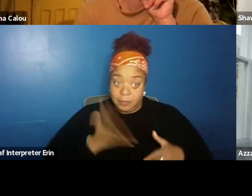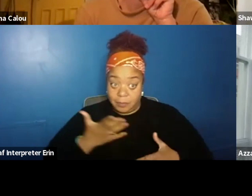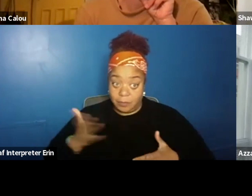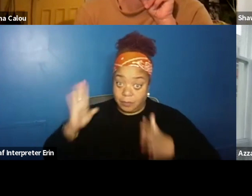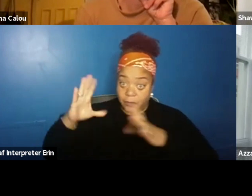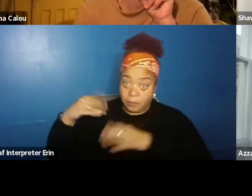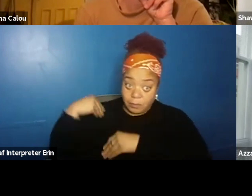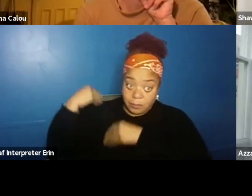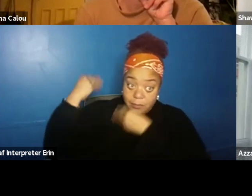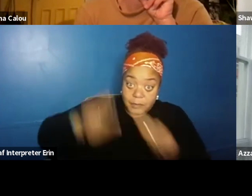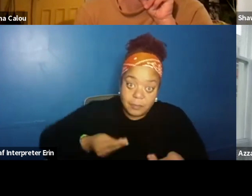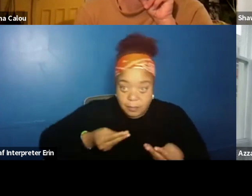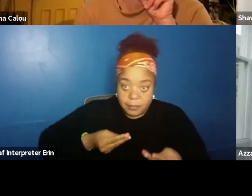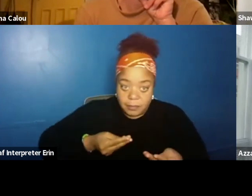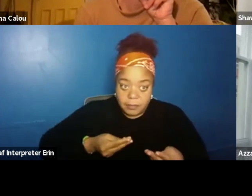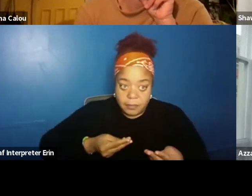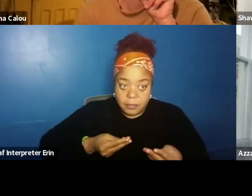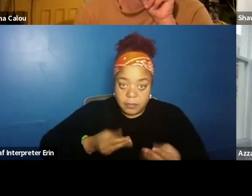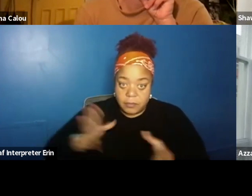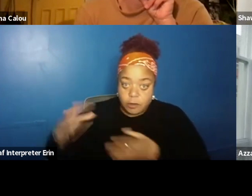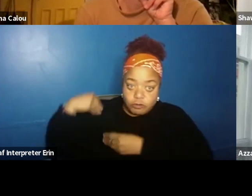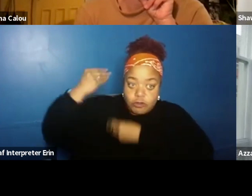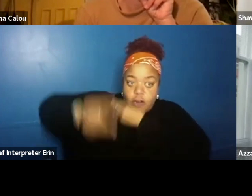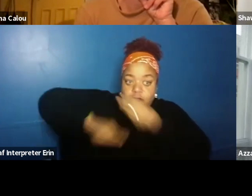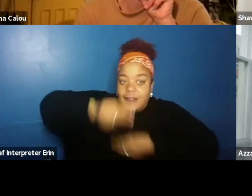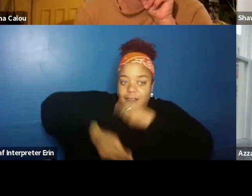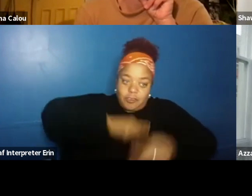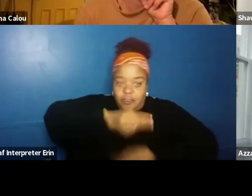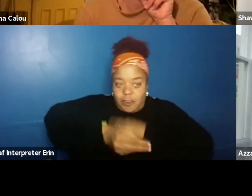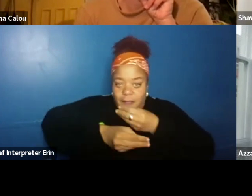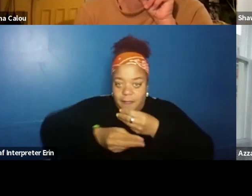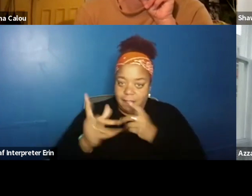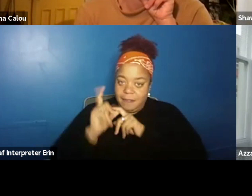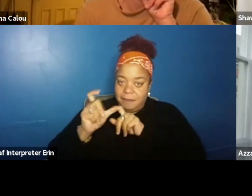is a generational marathon. And our